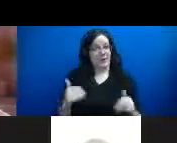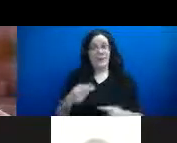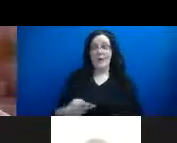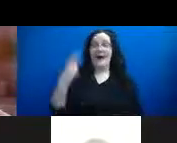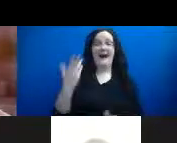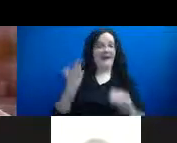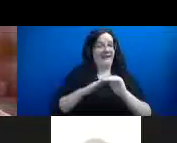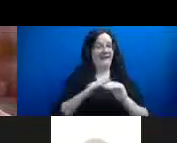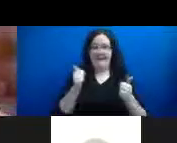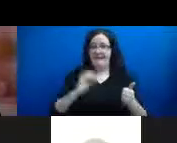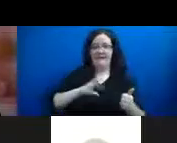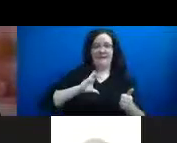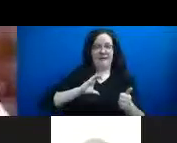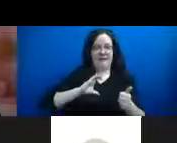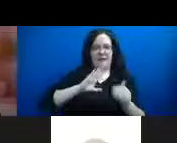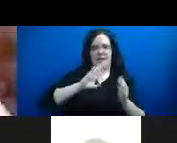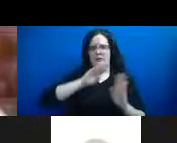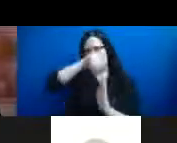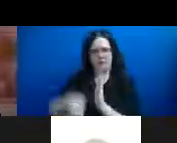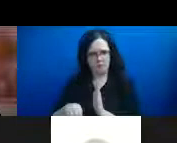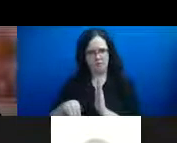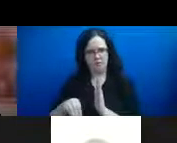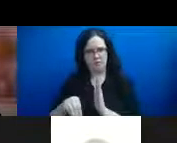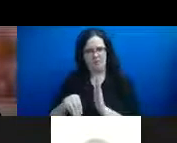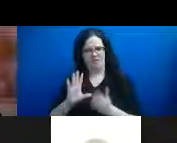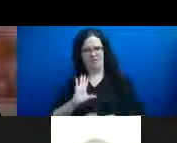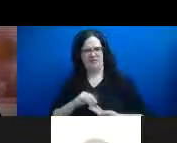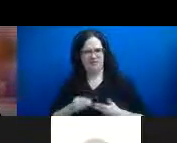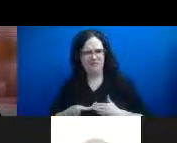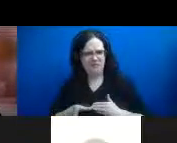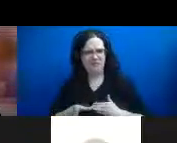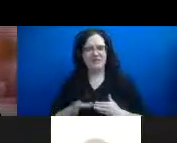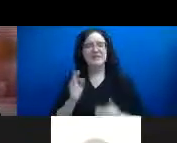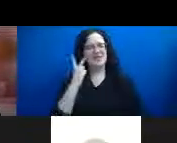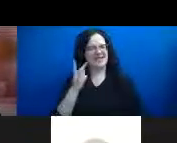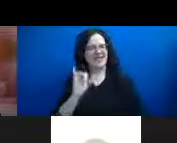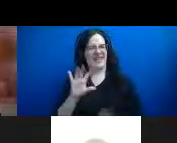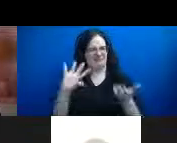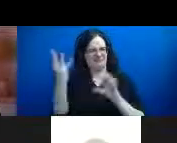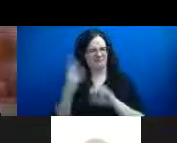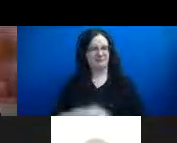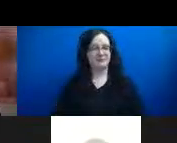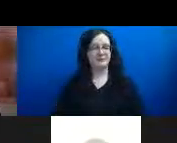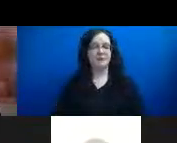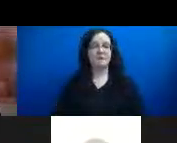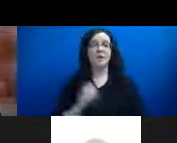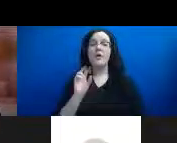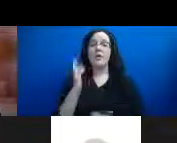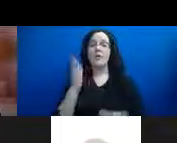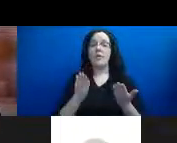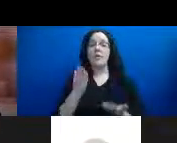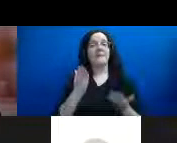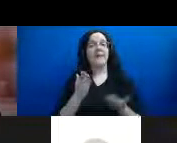really low lows. And you'll see this kind of this dysfunction, or maybe even a seeking